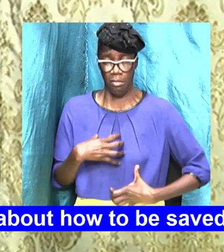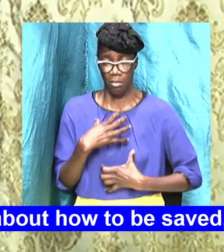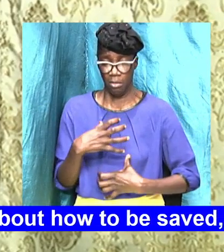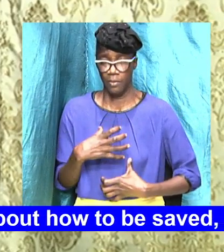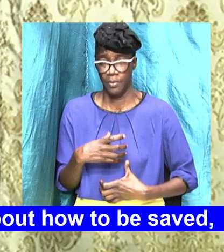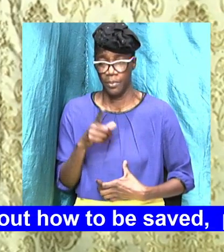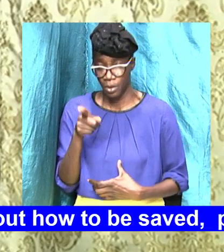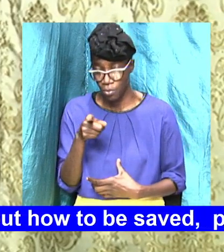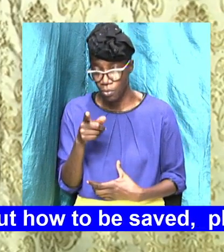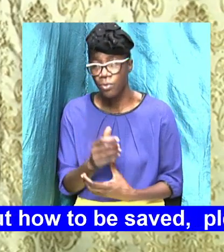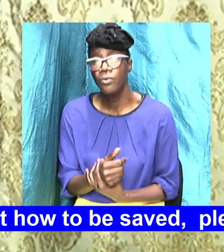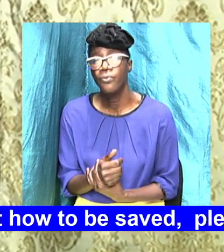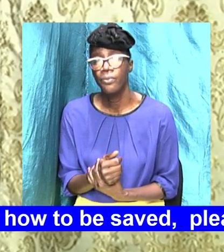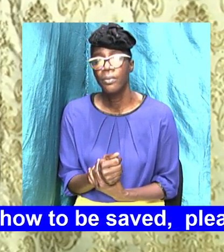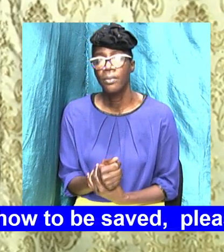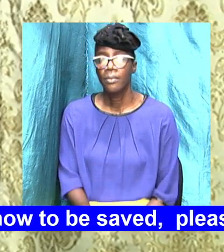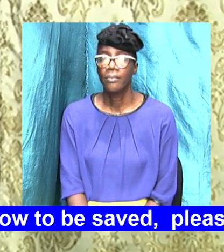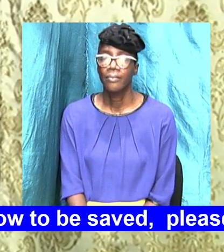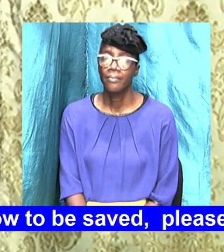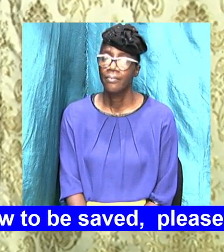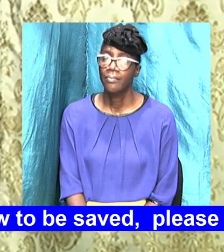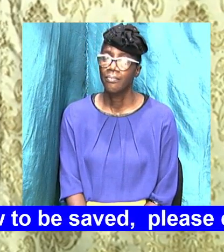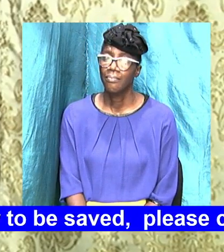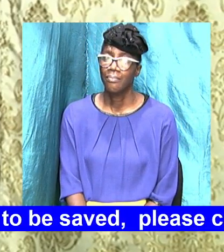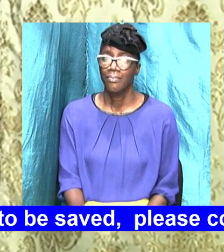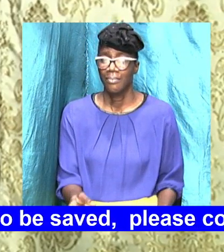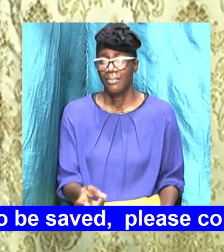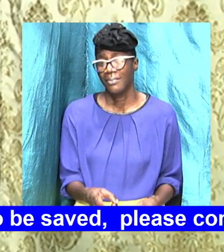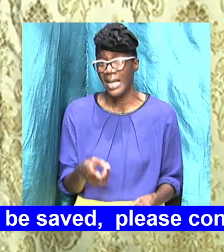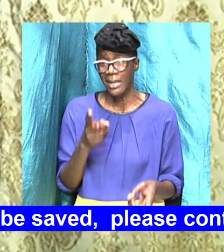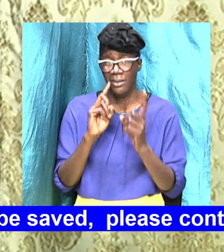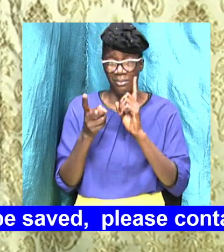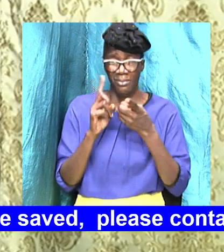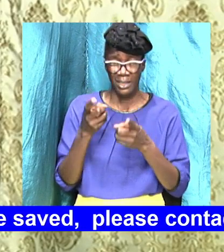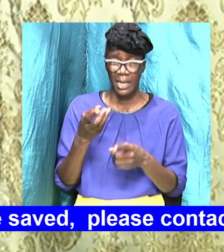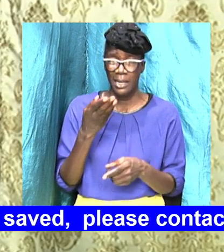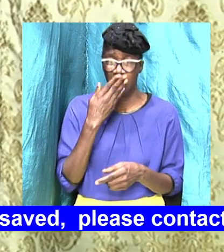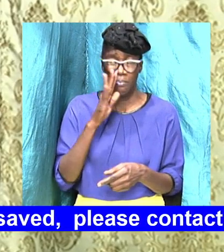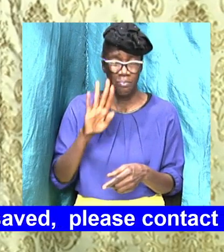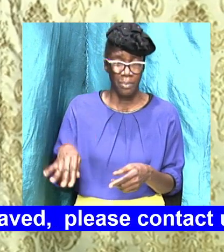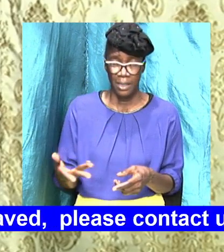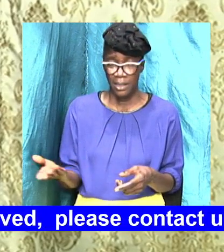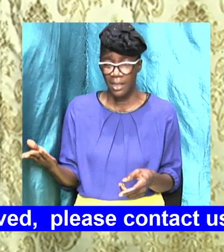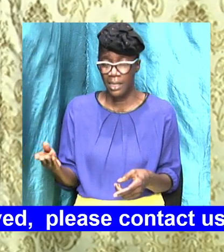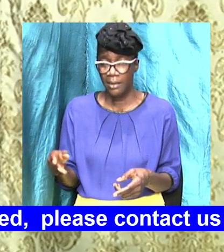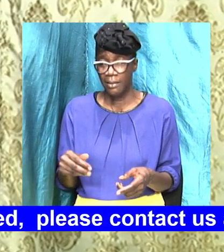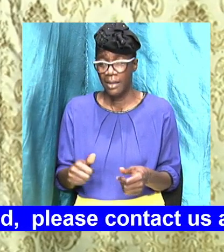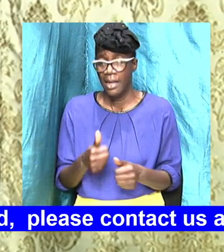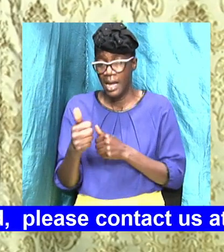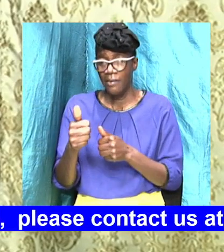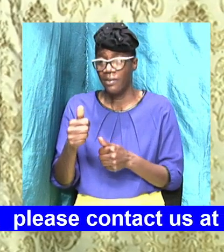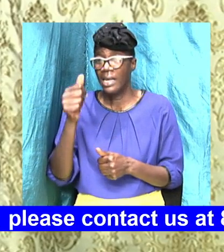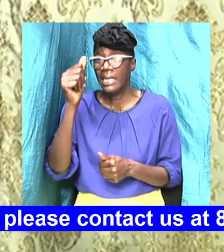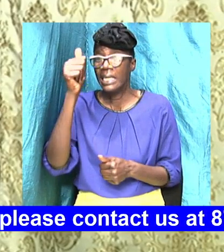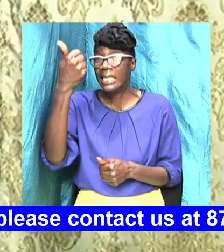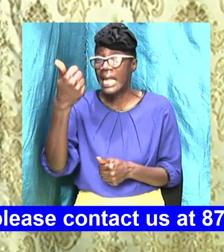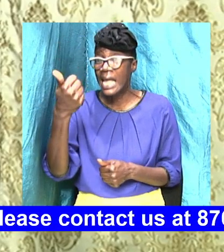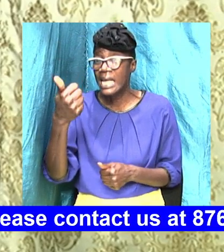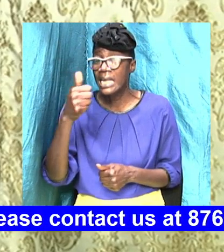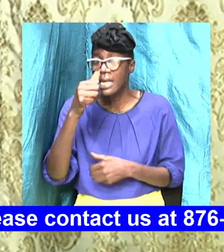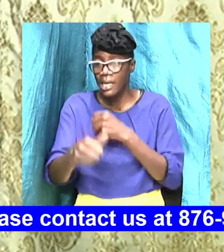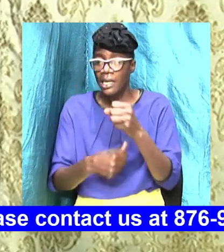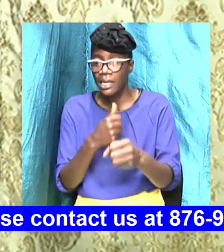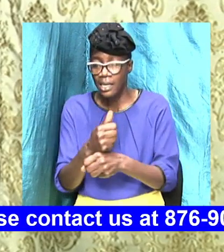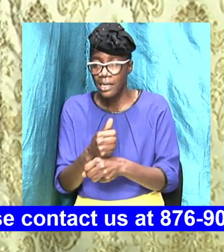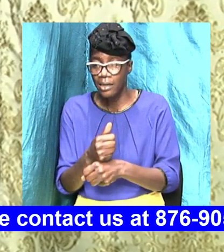you go ahead, swear, and you can't believe say after 10 years of serving God, you can